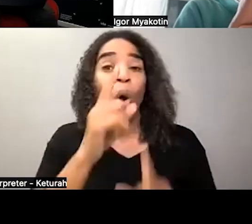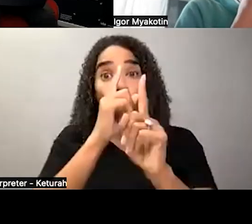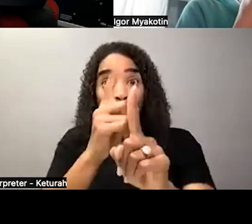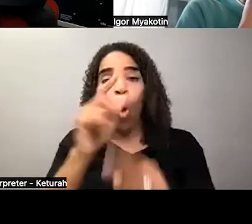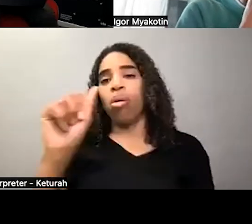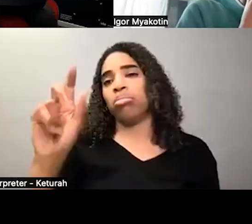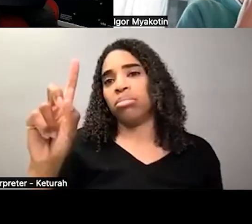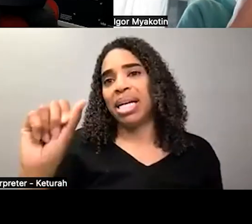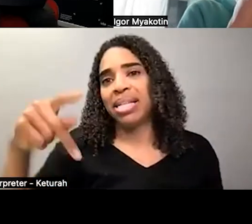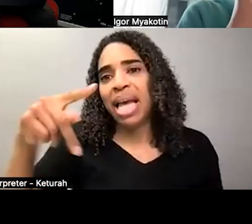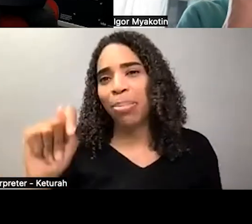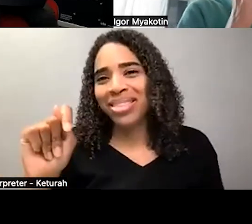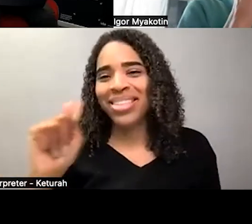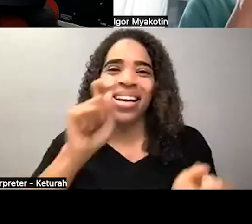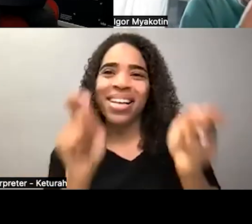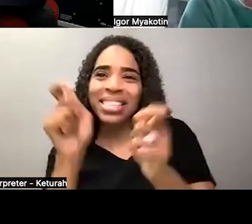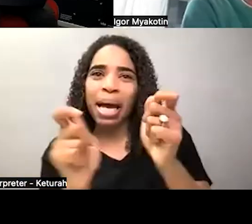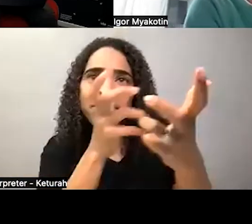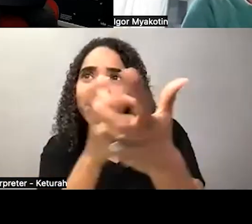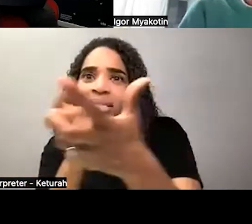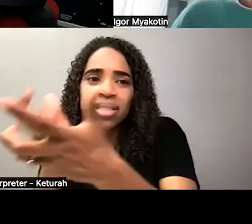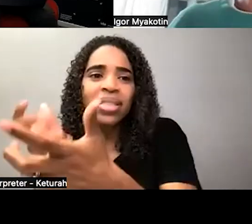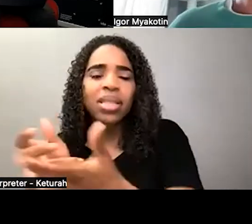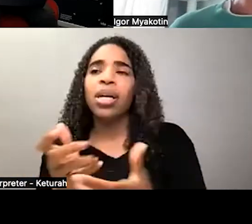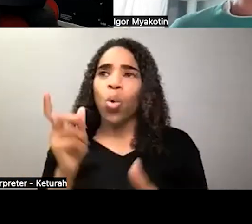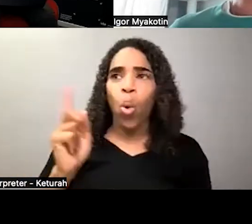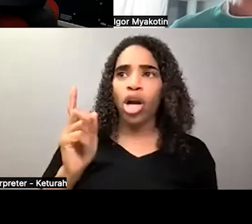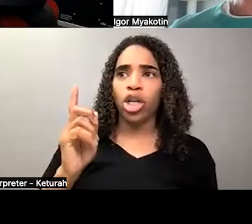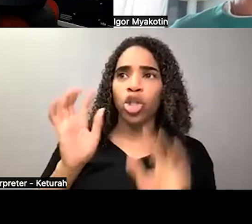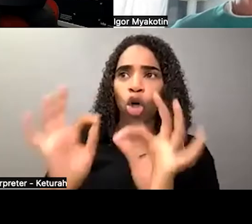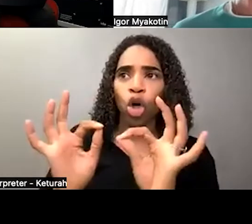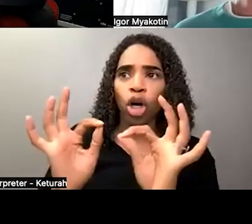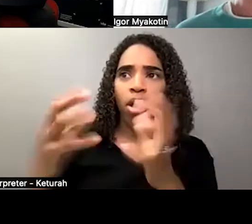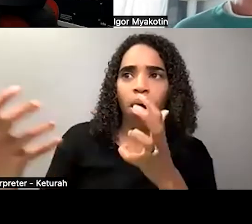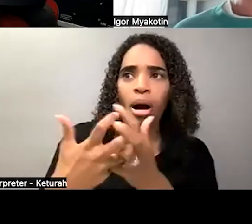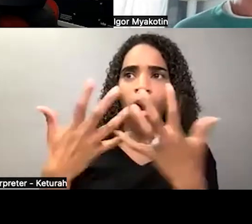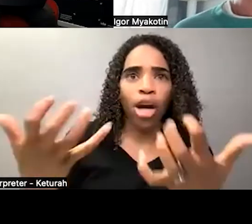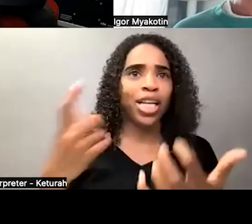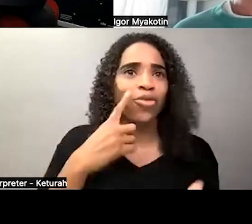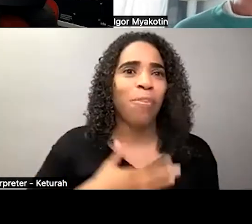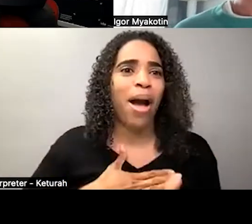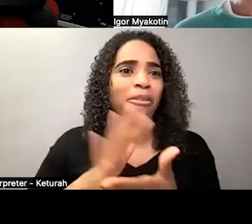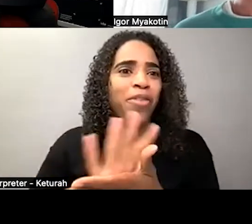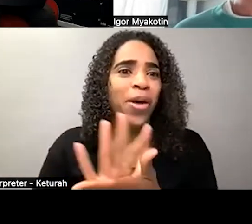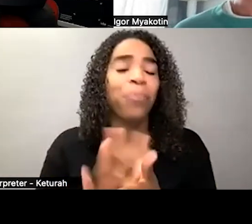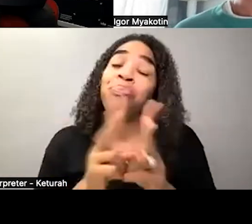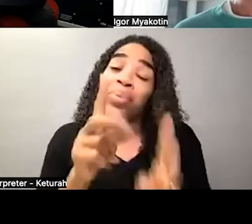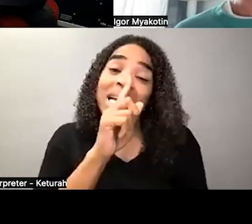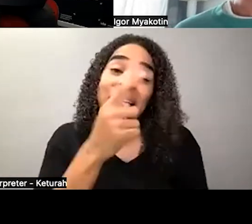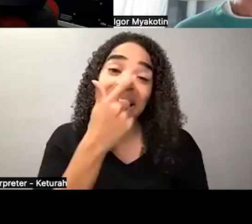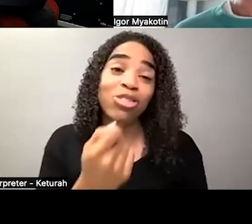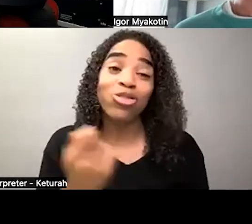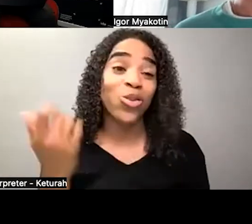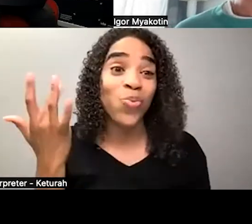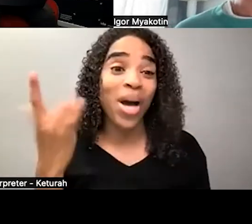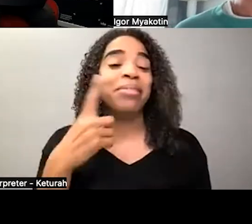the places who can't be a good audience for your film, for example. Right. And it's very interesting because, for